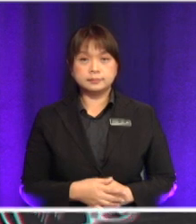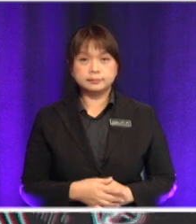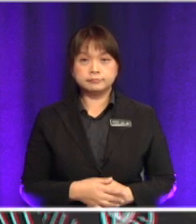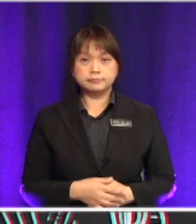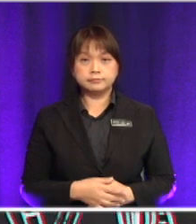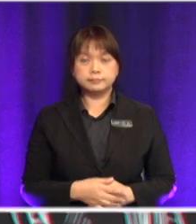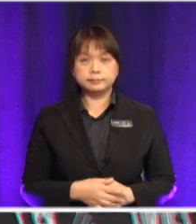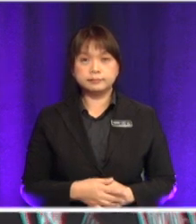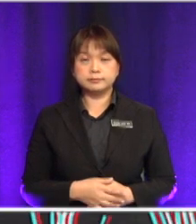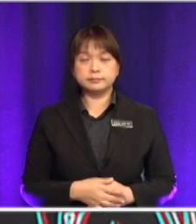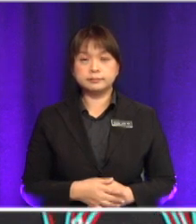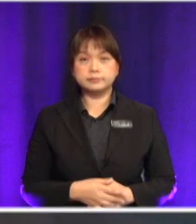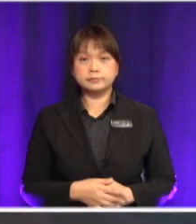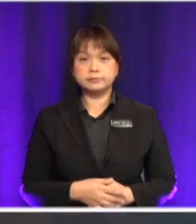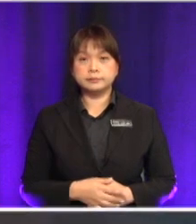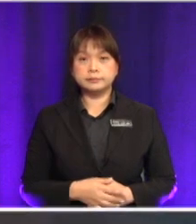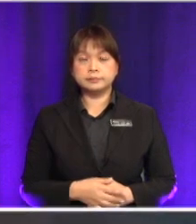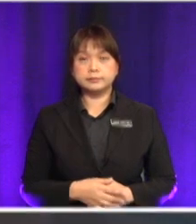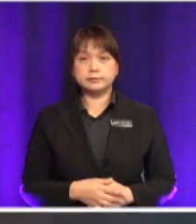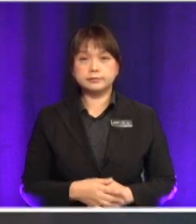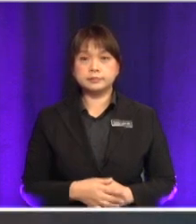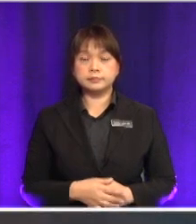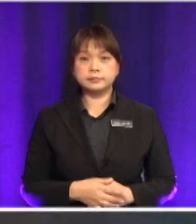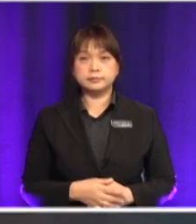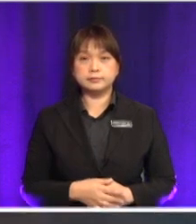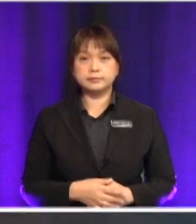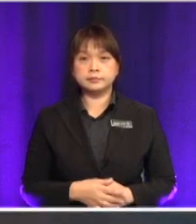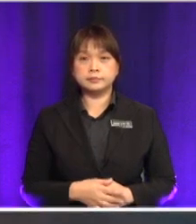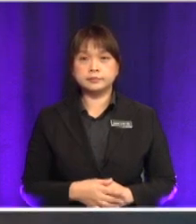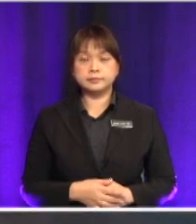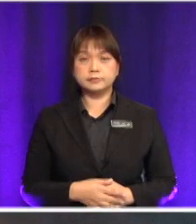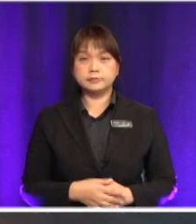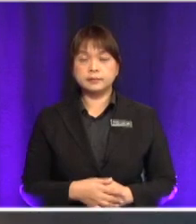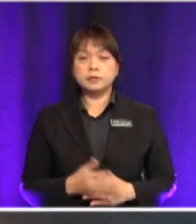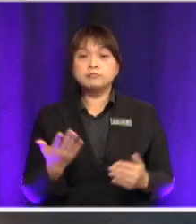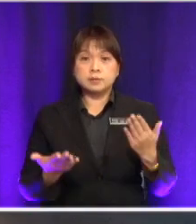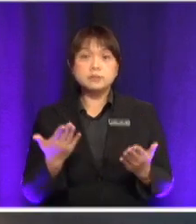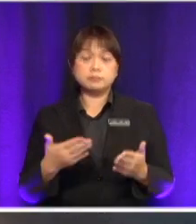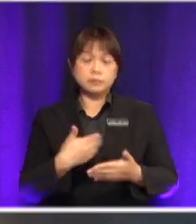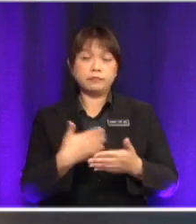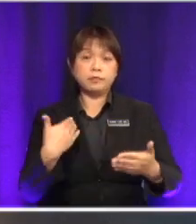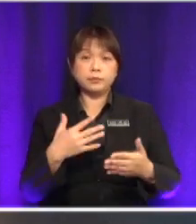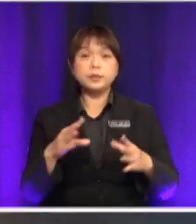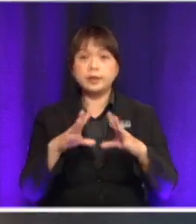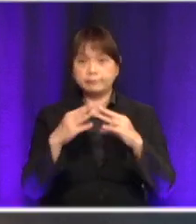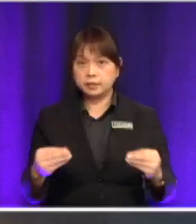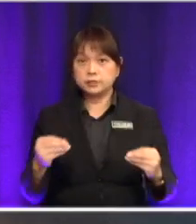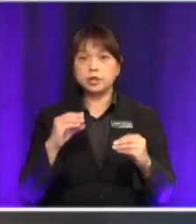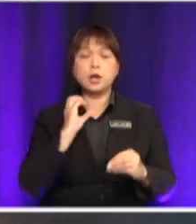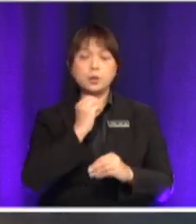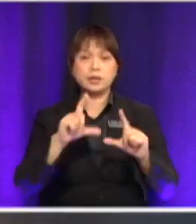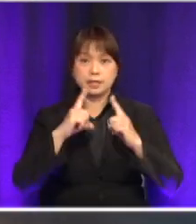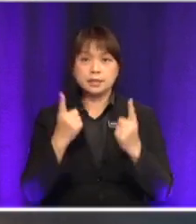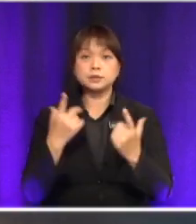And before we finish our class today, perhaps you can give an overall performance or general mark of